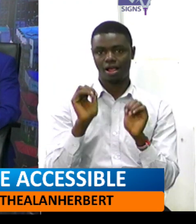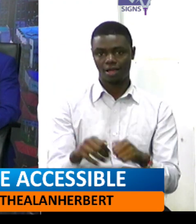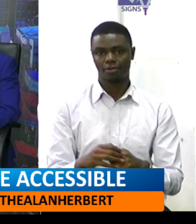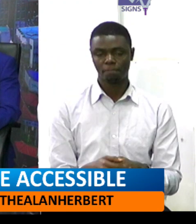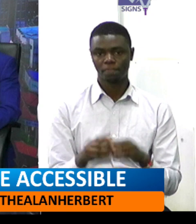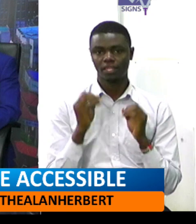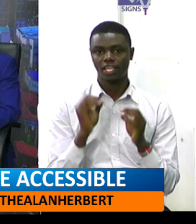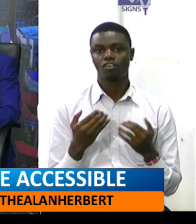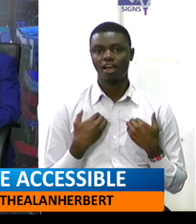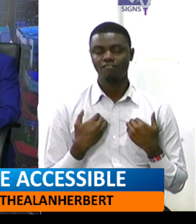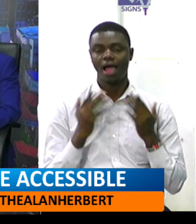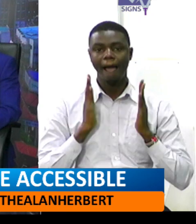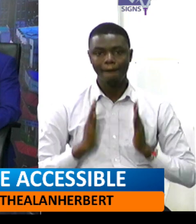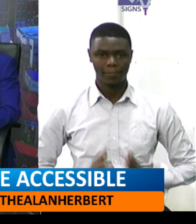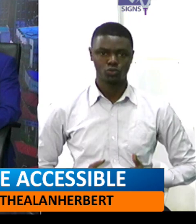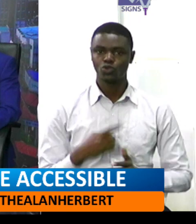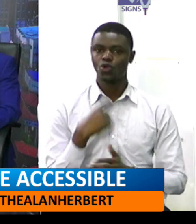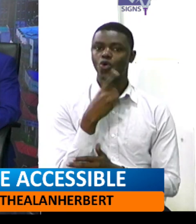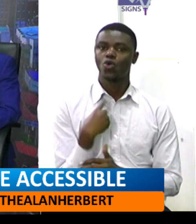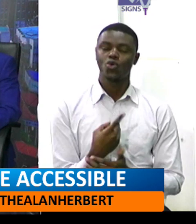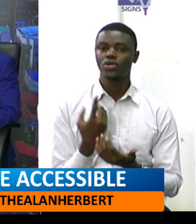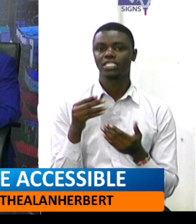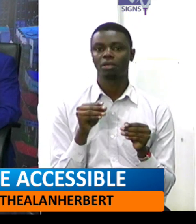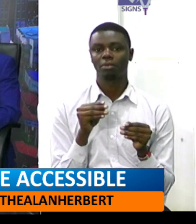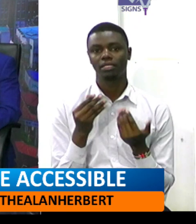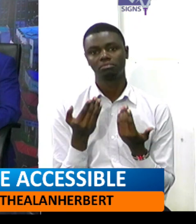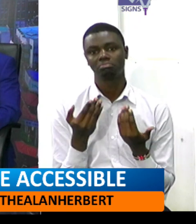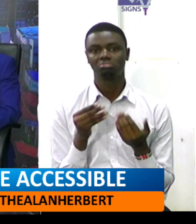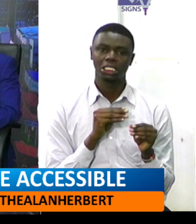If there is somebody, for example, who is impaired,